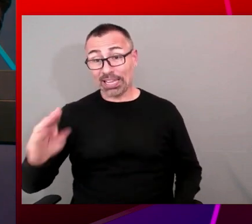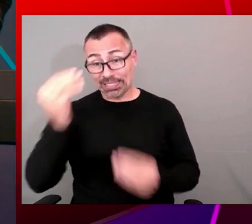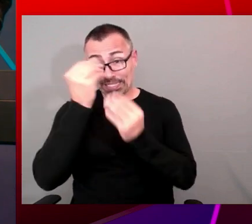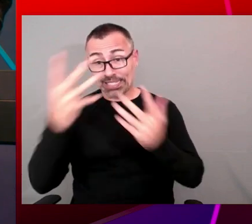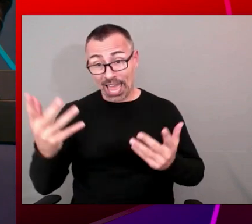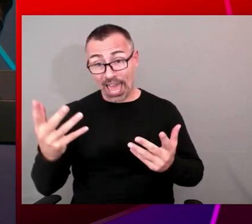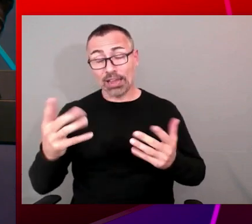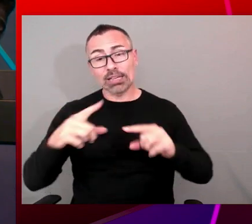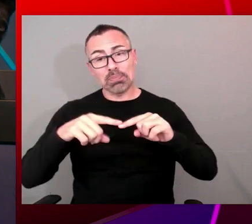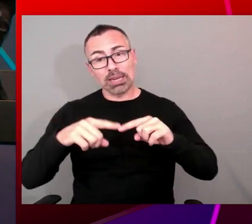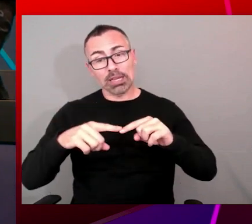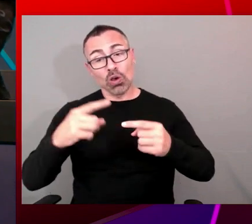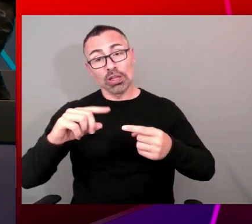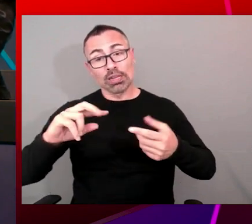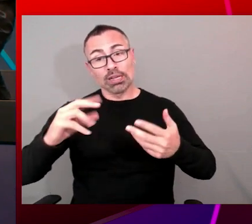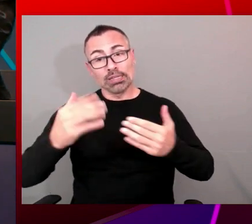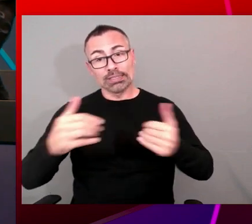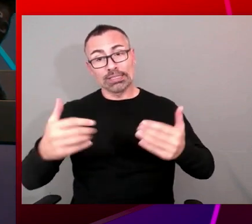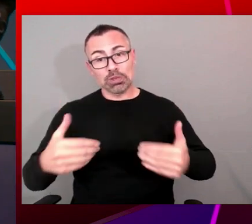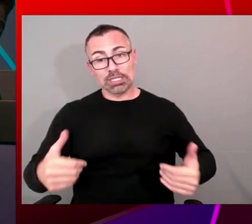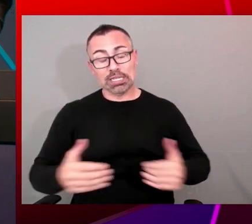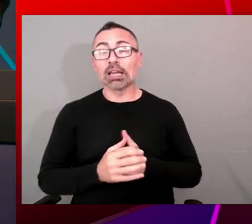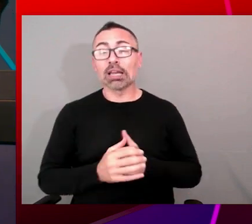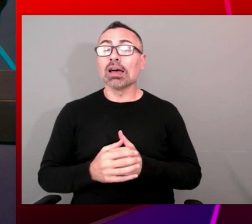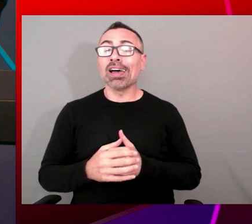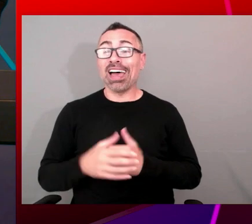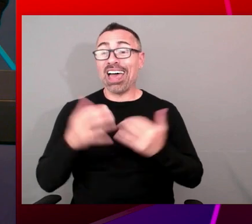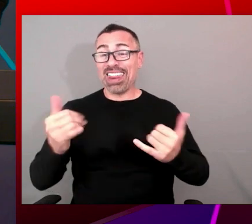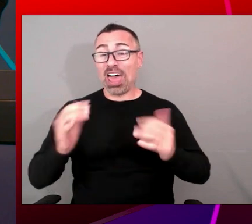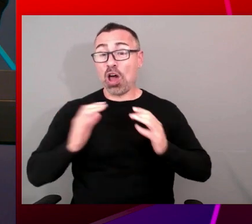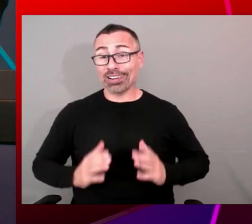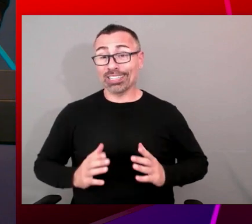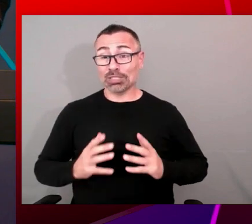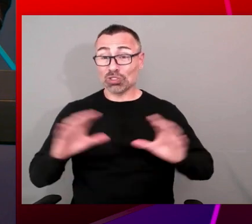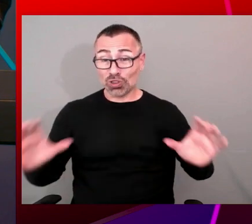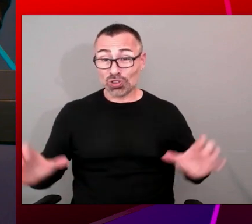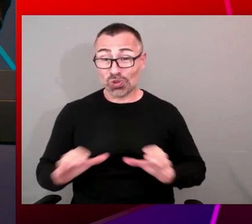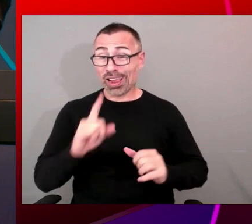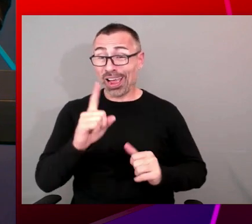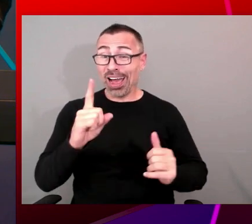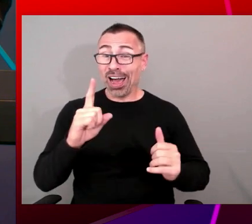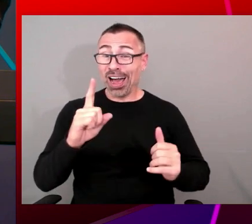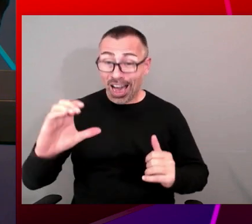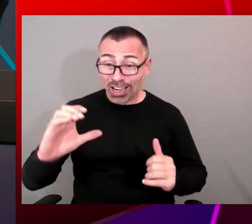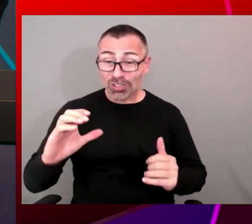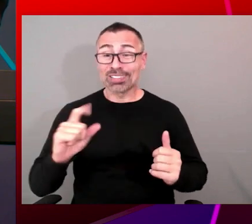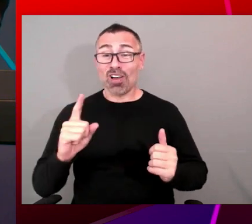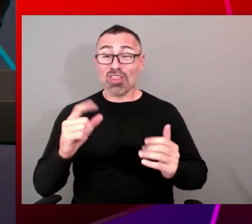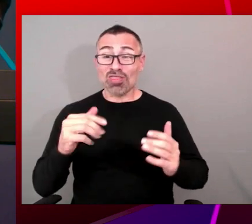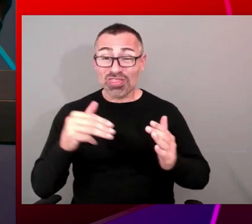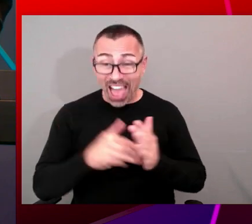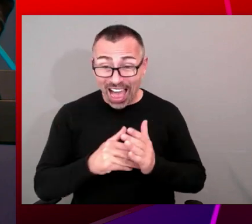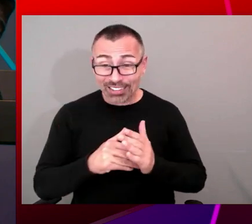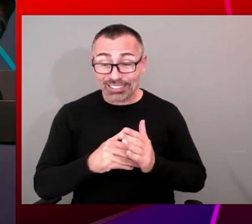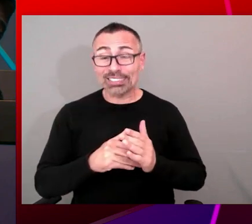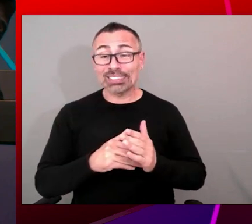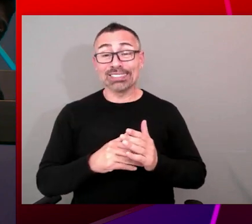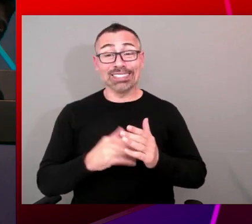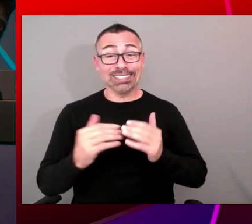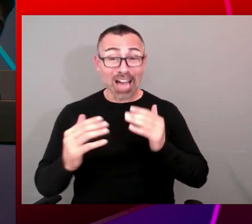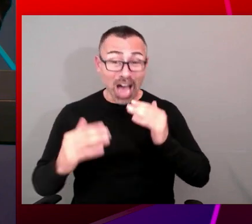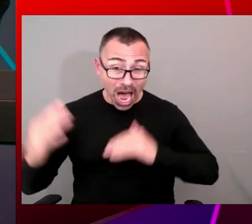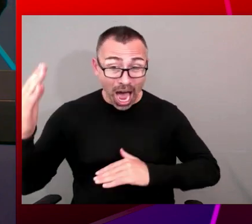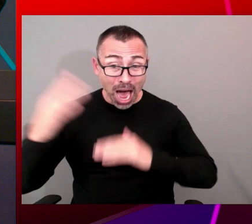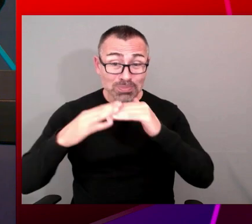fact that our customers now are sequencing hundreds of thousands and upwards with aspirations of millions of these individuals,